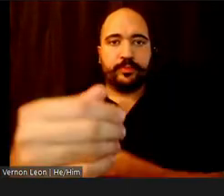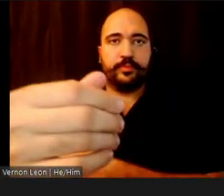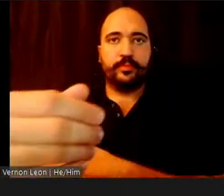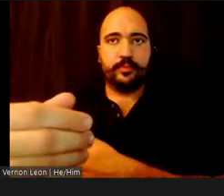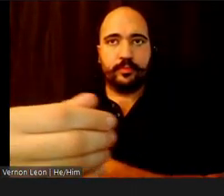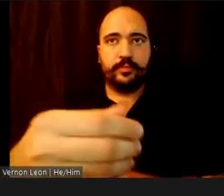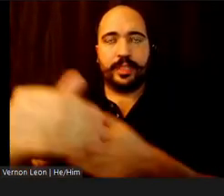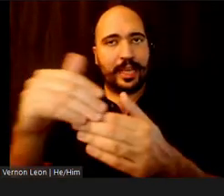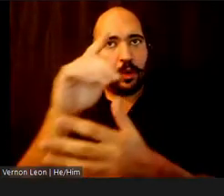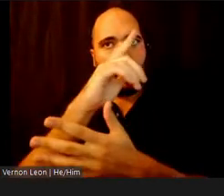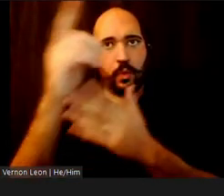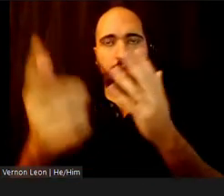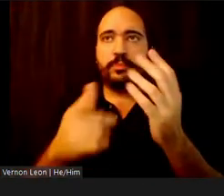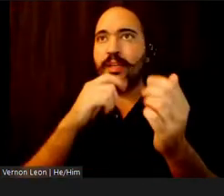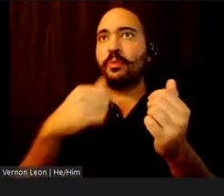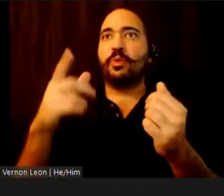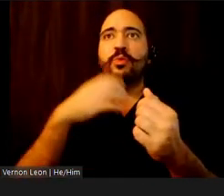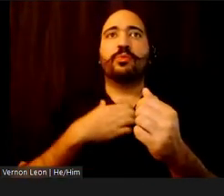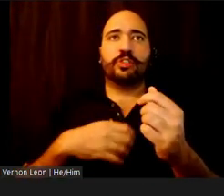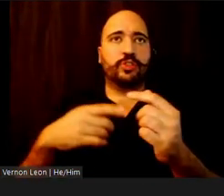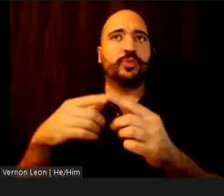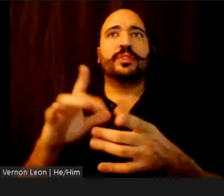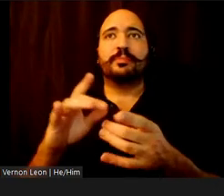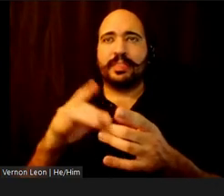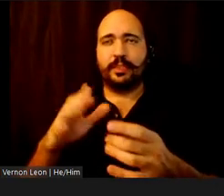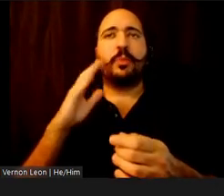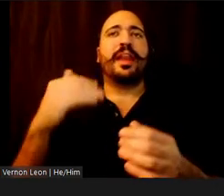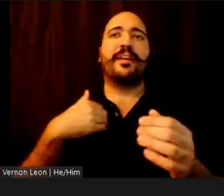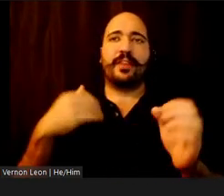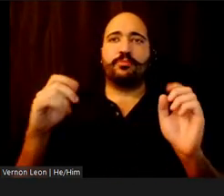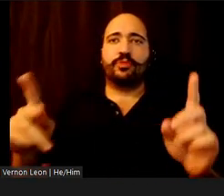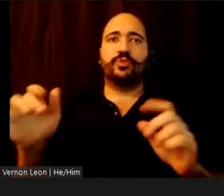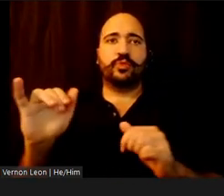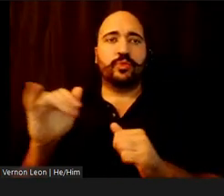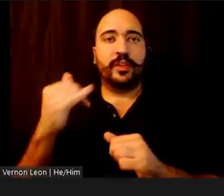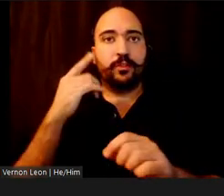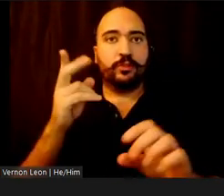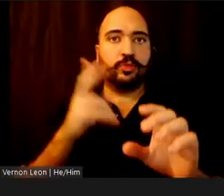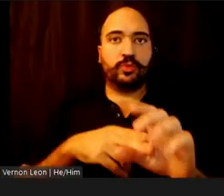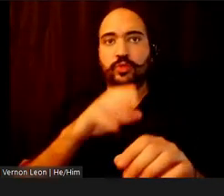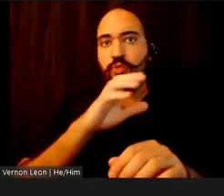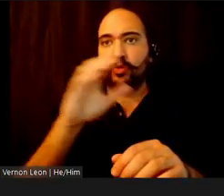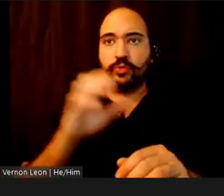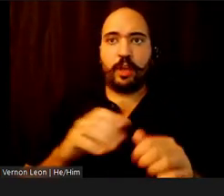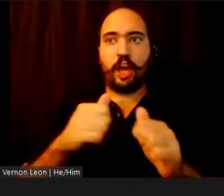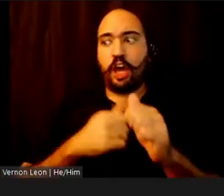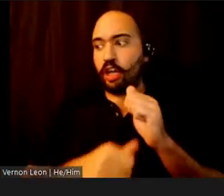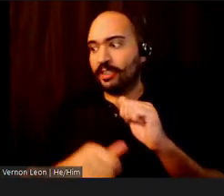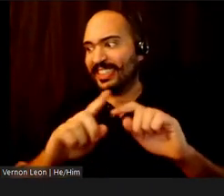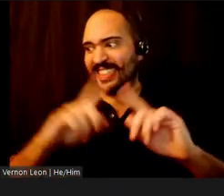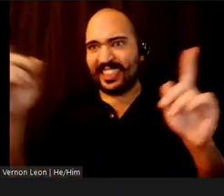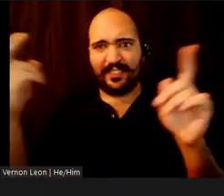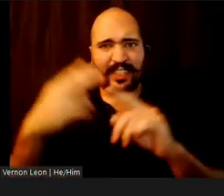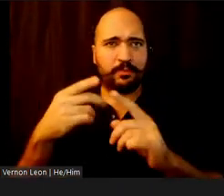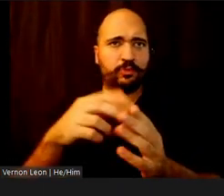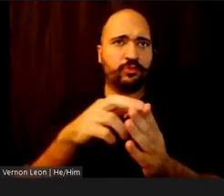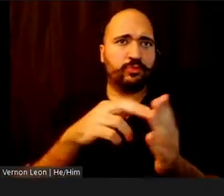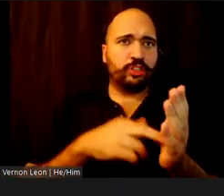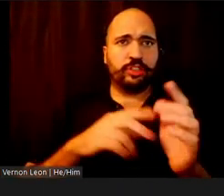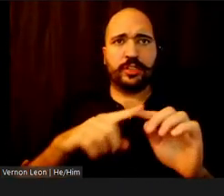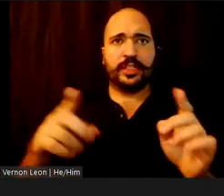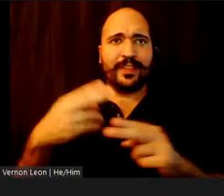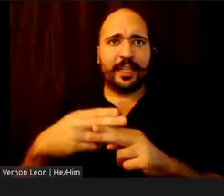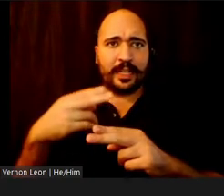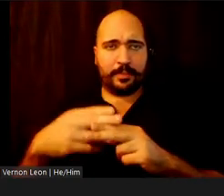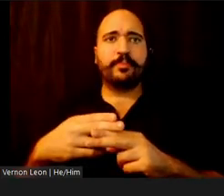up, but anyone who wishes to speak will have an opportunity. If you have joined the Zoom under a name that is different from the one you used when you